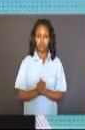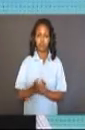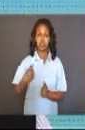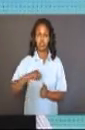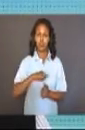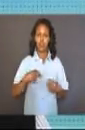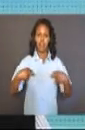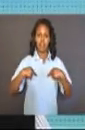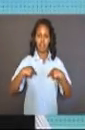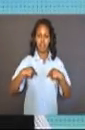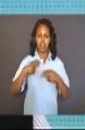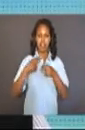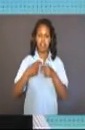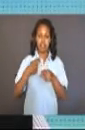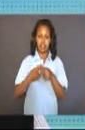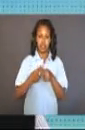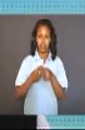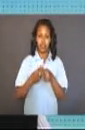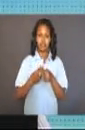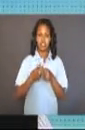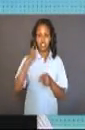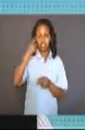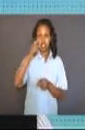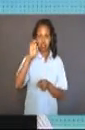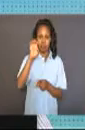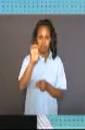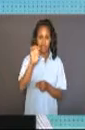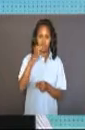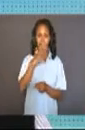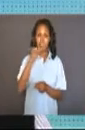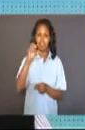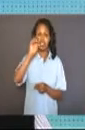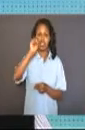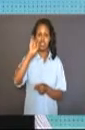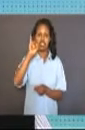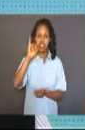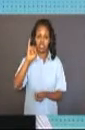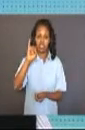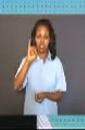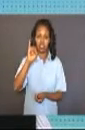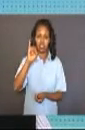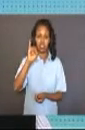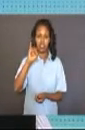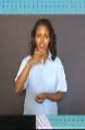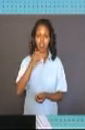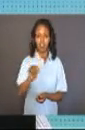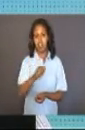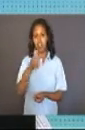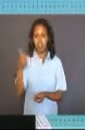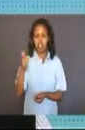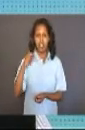We have a name for germanium and silicon and